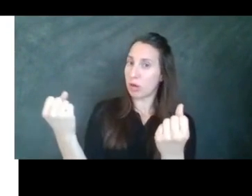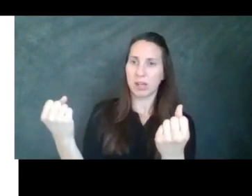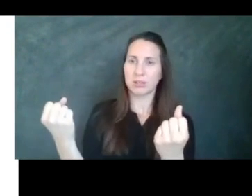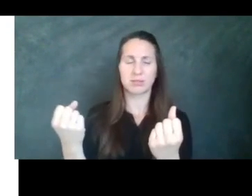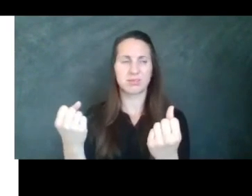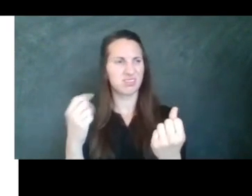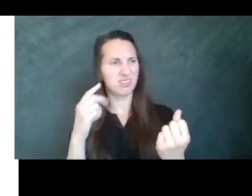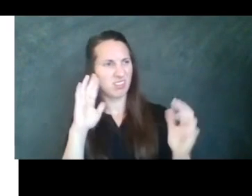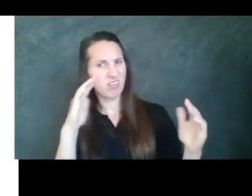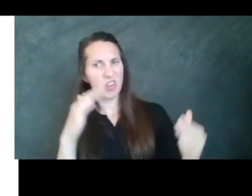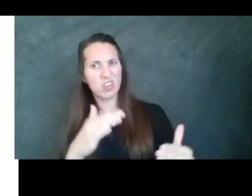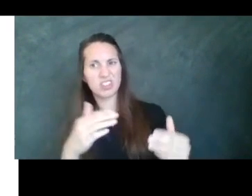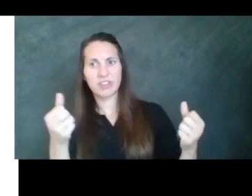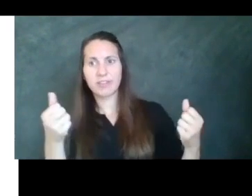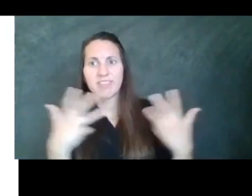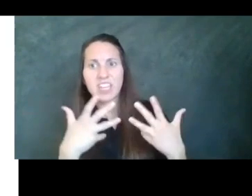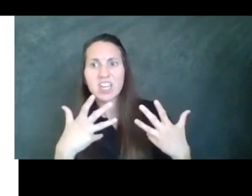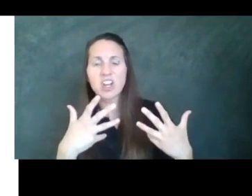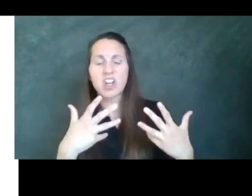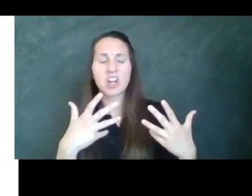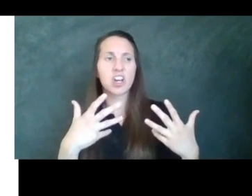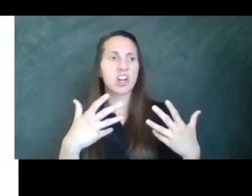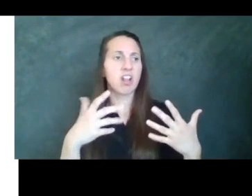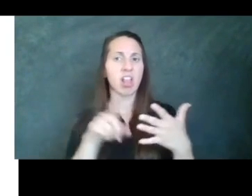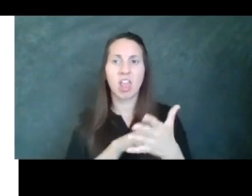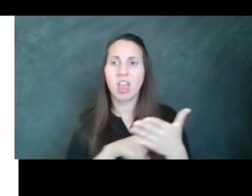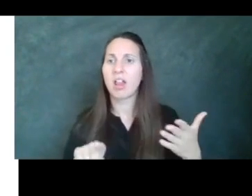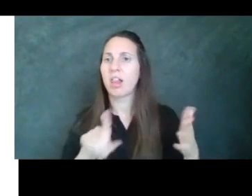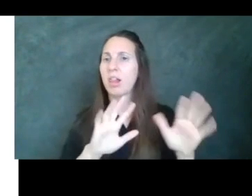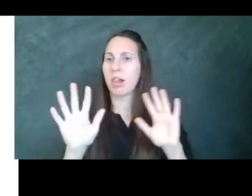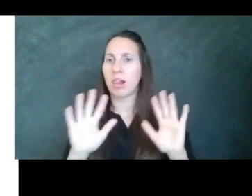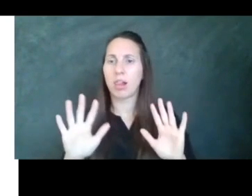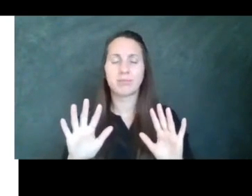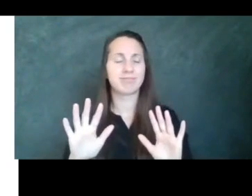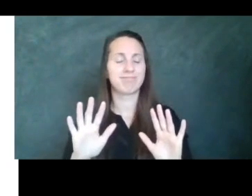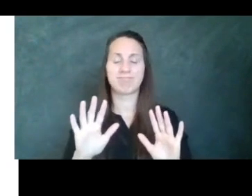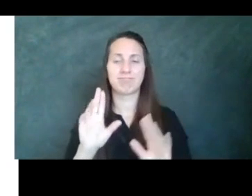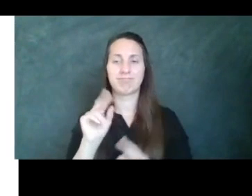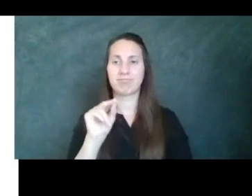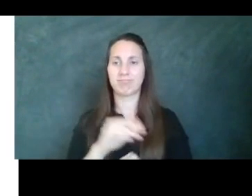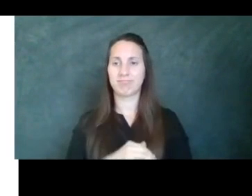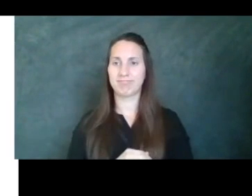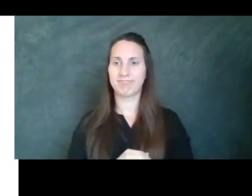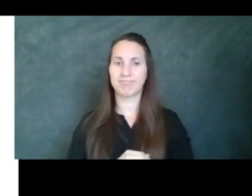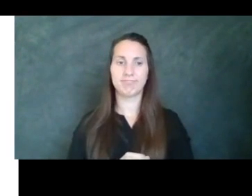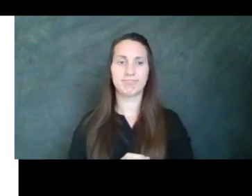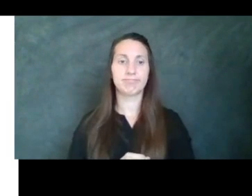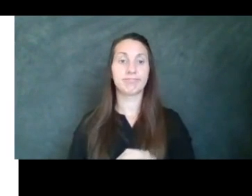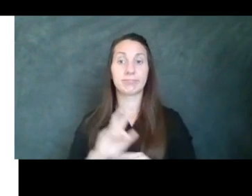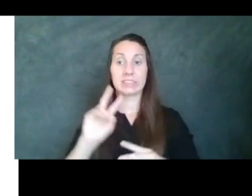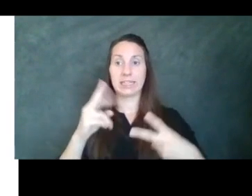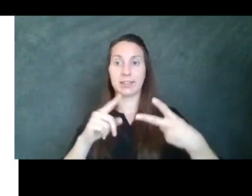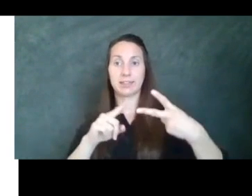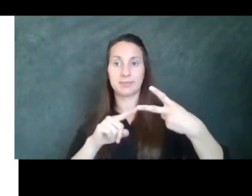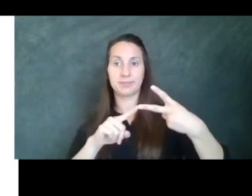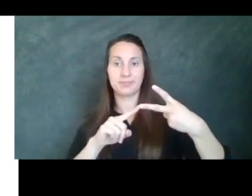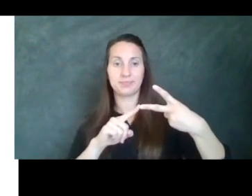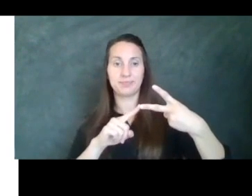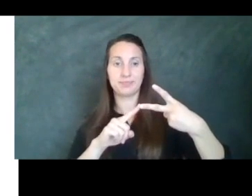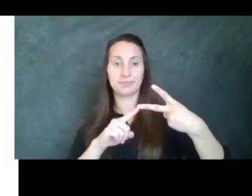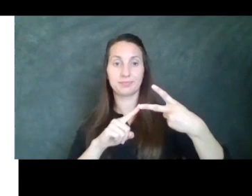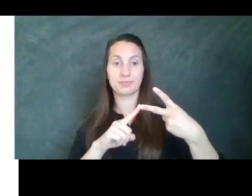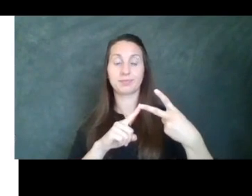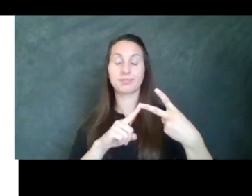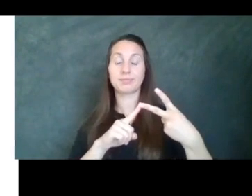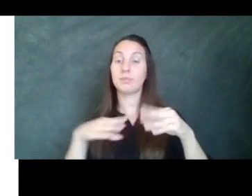focus on fear, ignorance, prejudice, mythologies, and labels. Second,